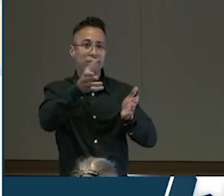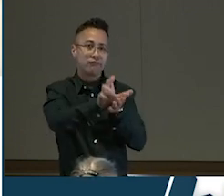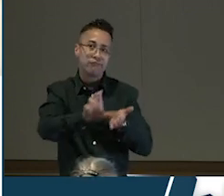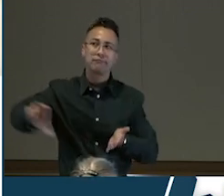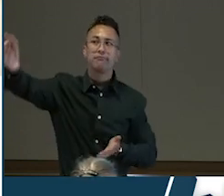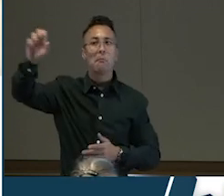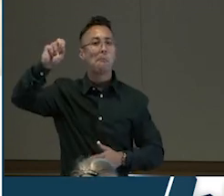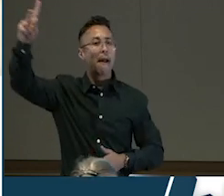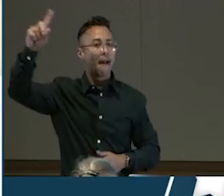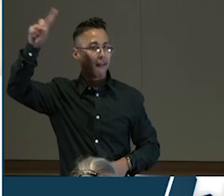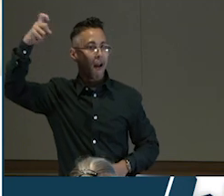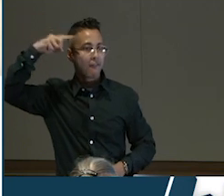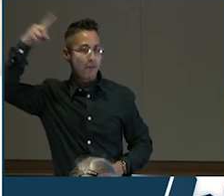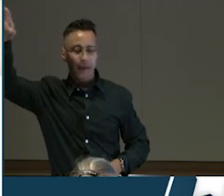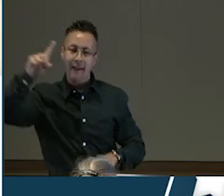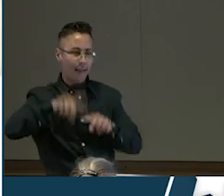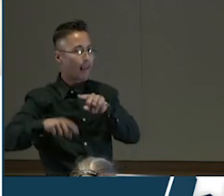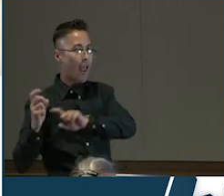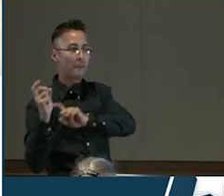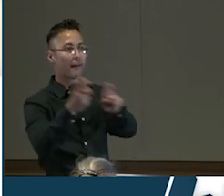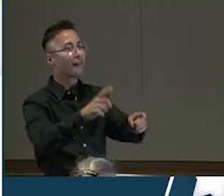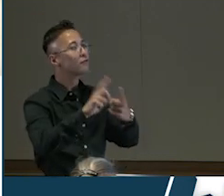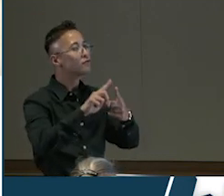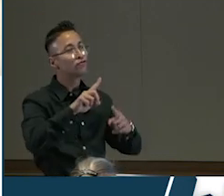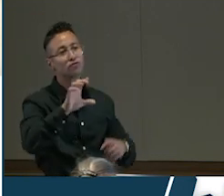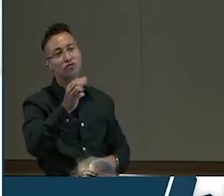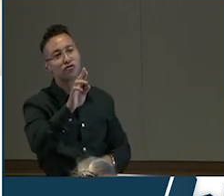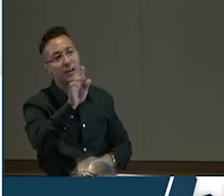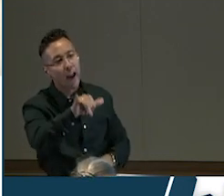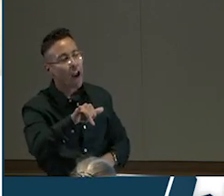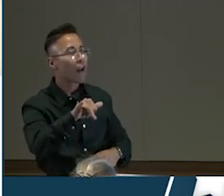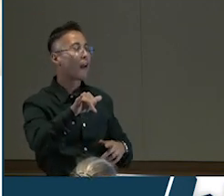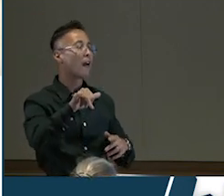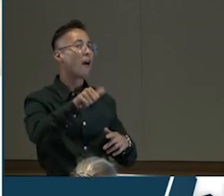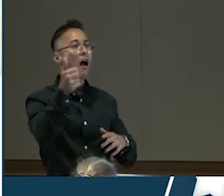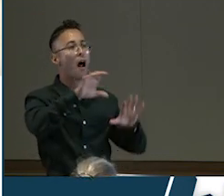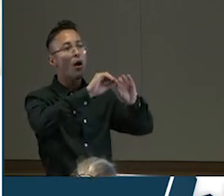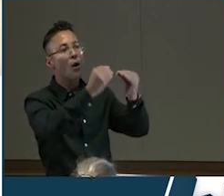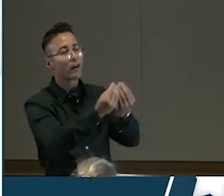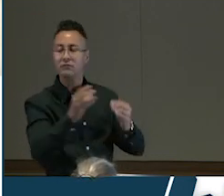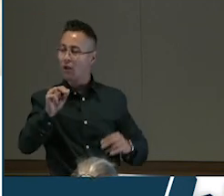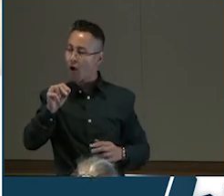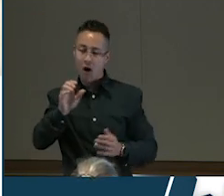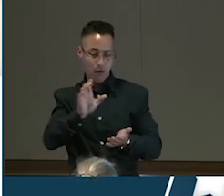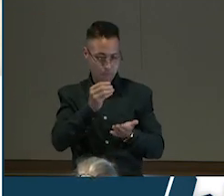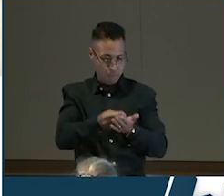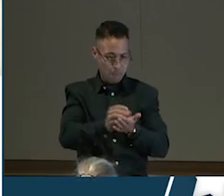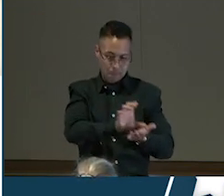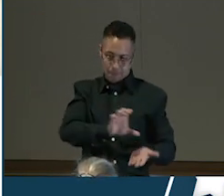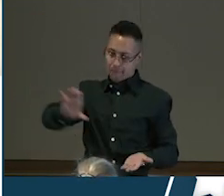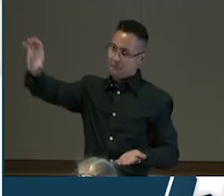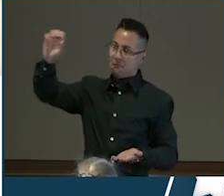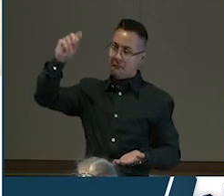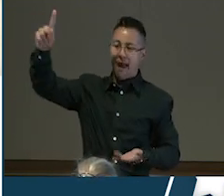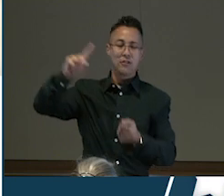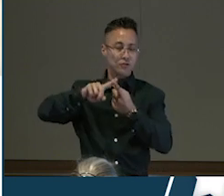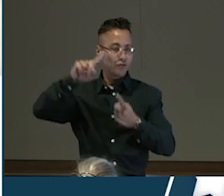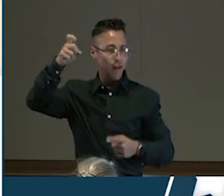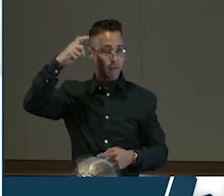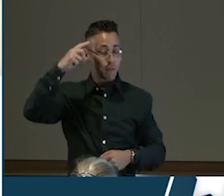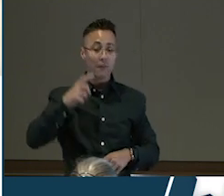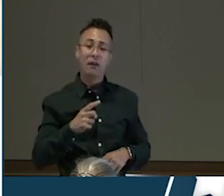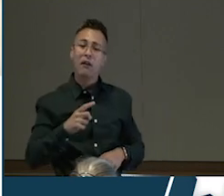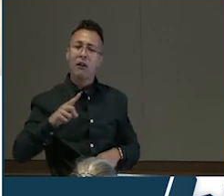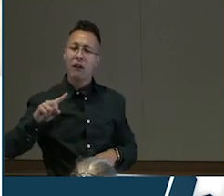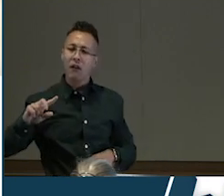sibling or a charity or anywhere you want, all going to the government. Third-party trust, you get to say where the benefits go. So you